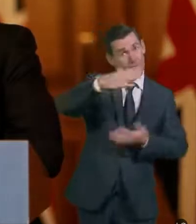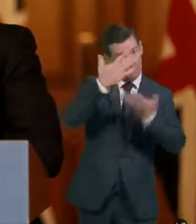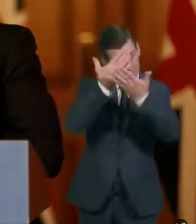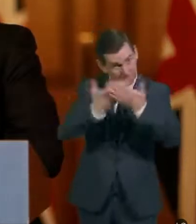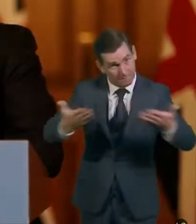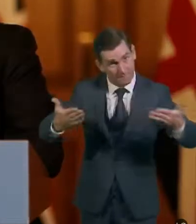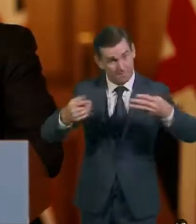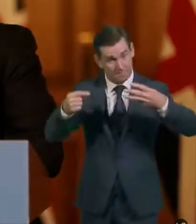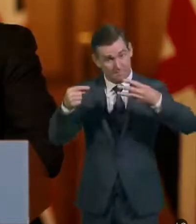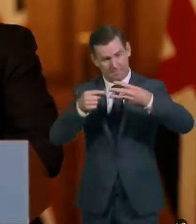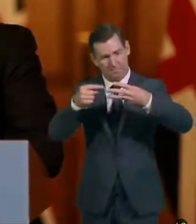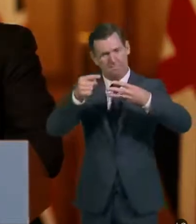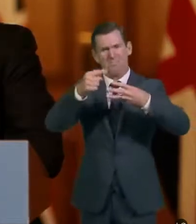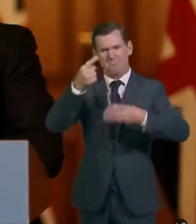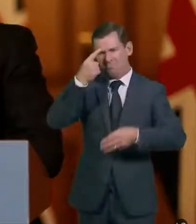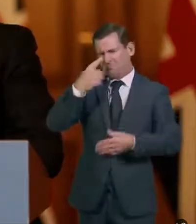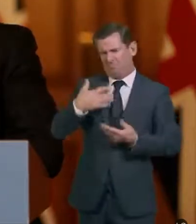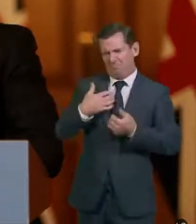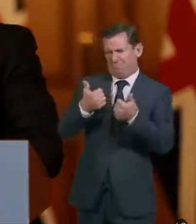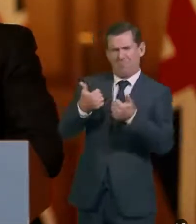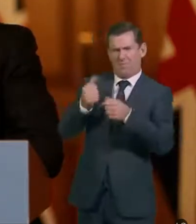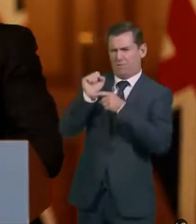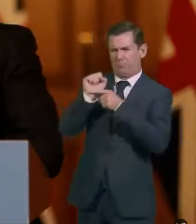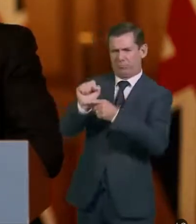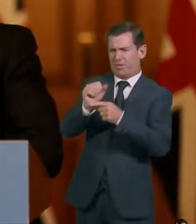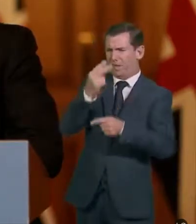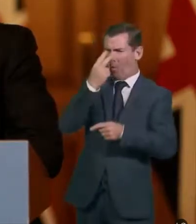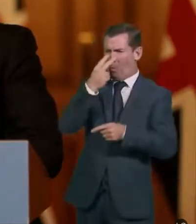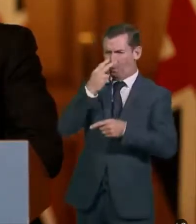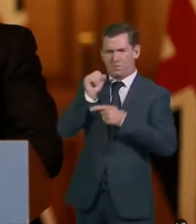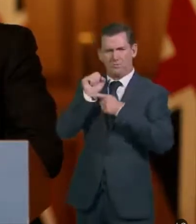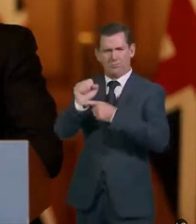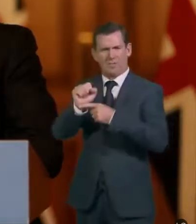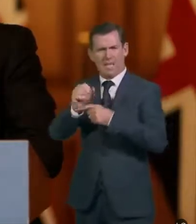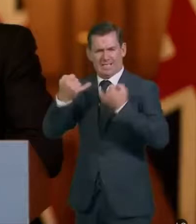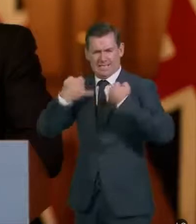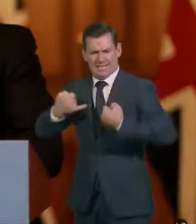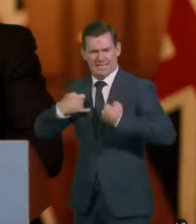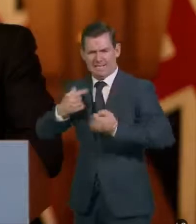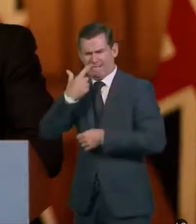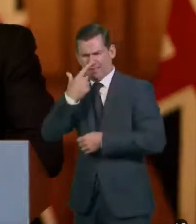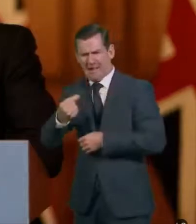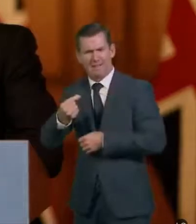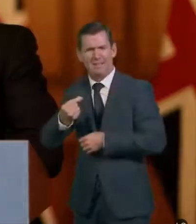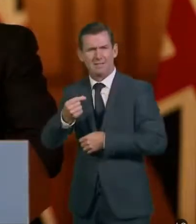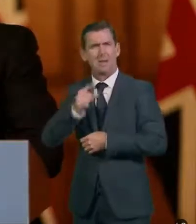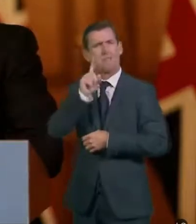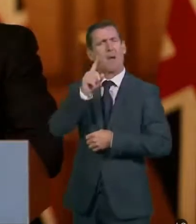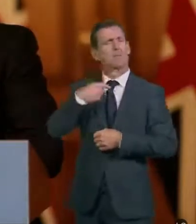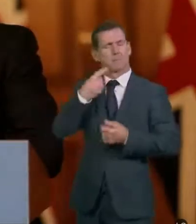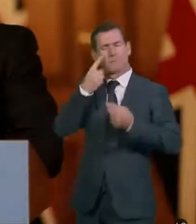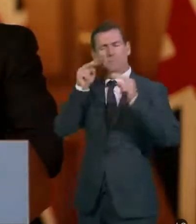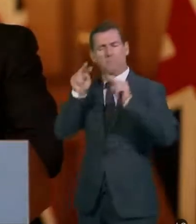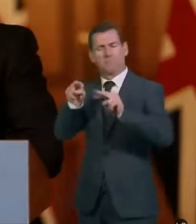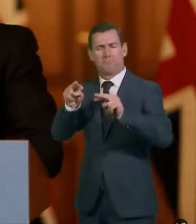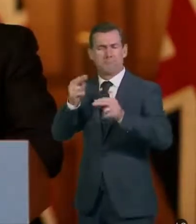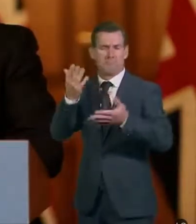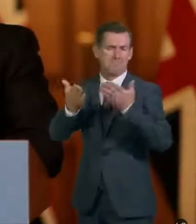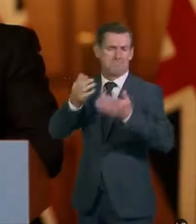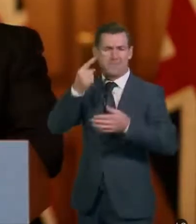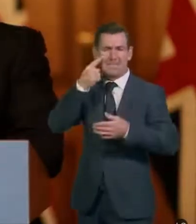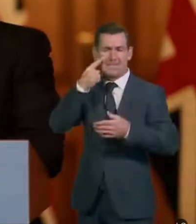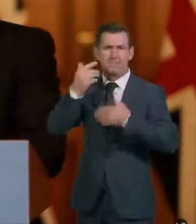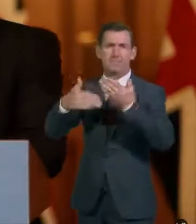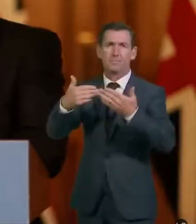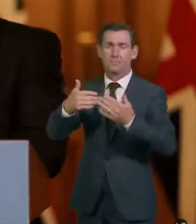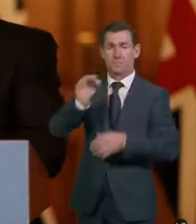the vulnerable. But obviously we're going to keep it under constant review. Let's go to questions from the media.